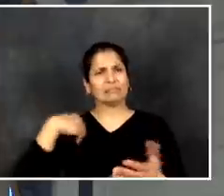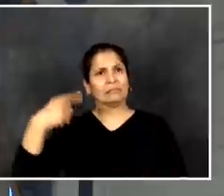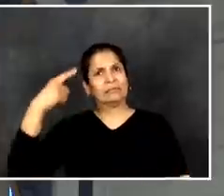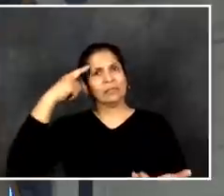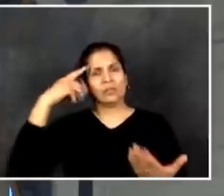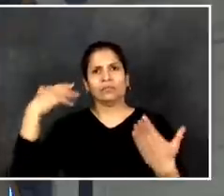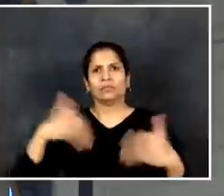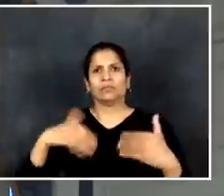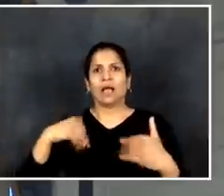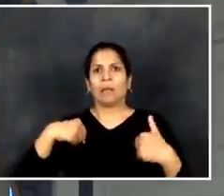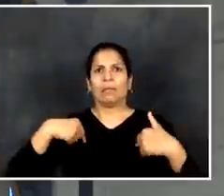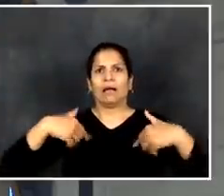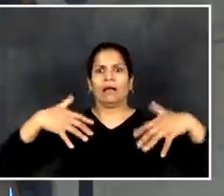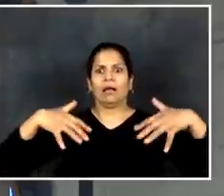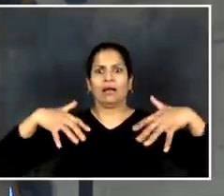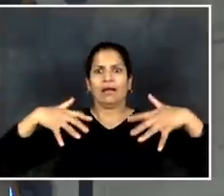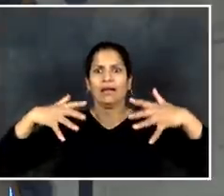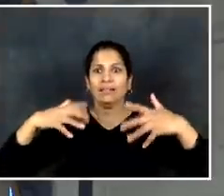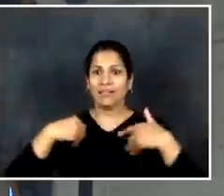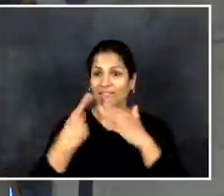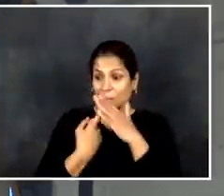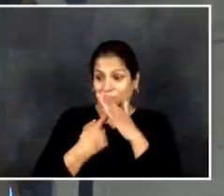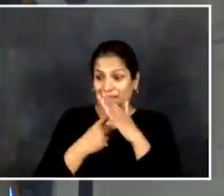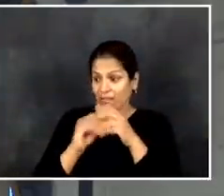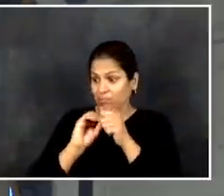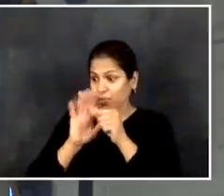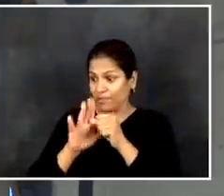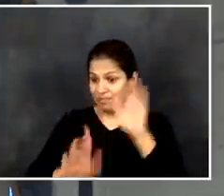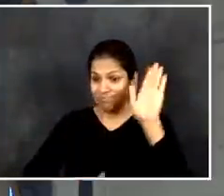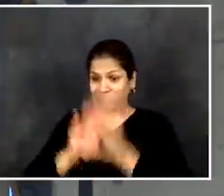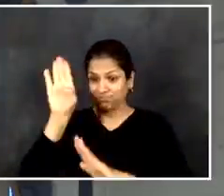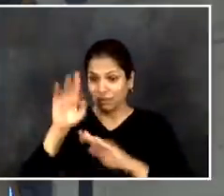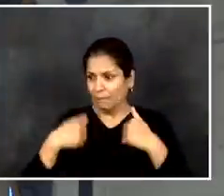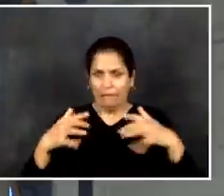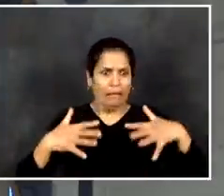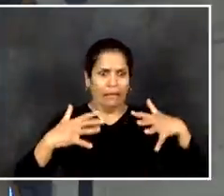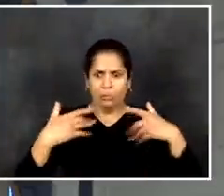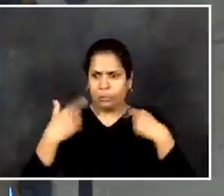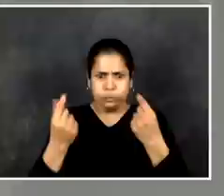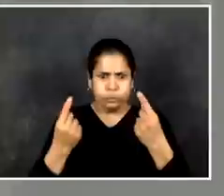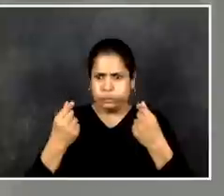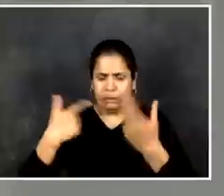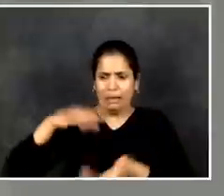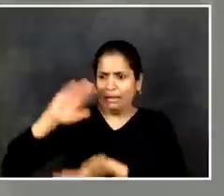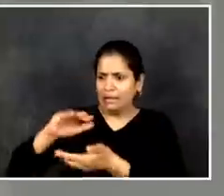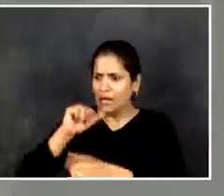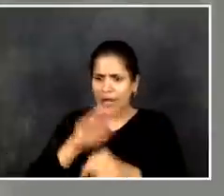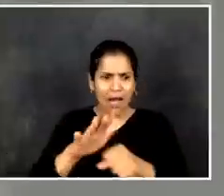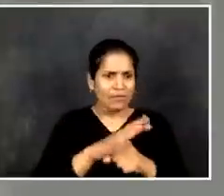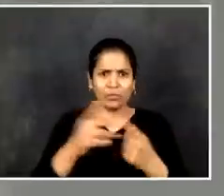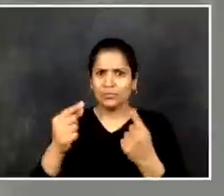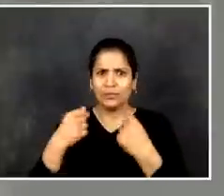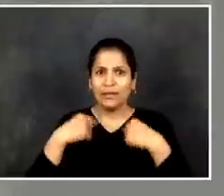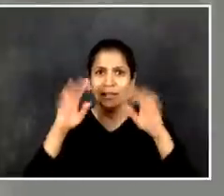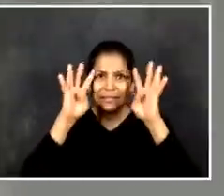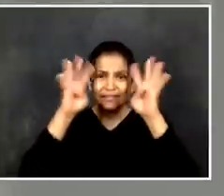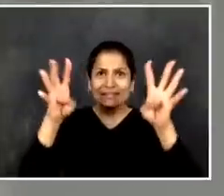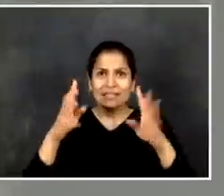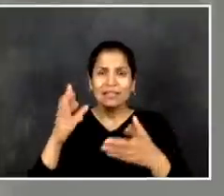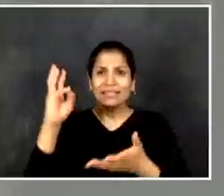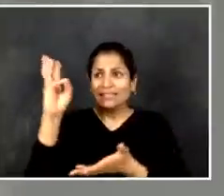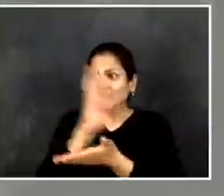ventilator 6 weeks ago. And then 4 weeks ago, we realized that, listen, put that aside, find a solution.